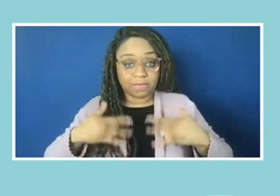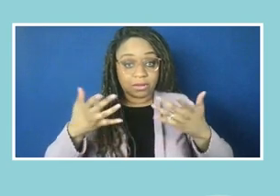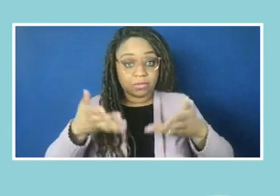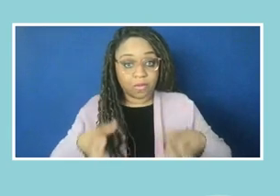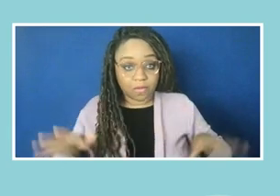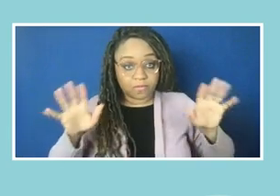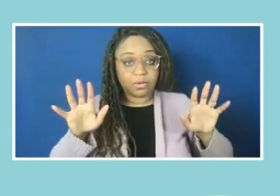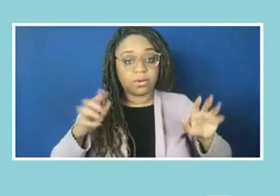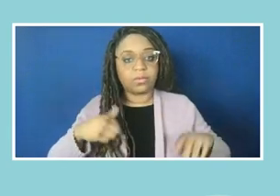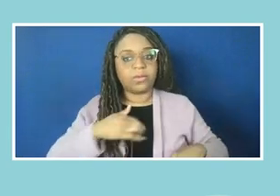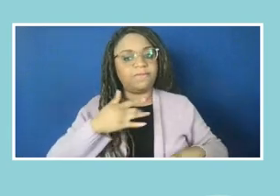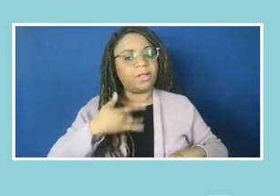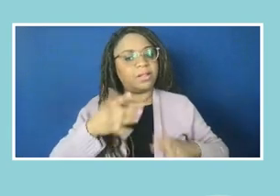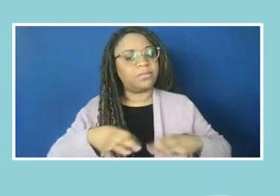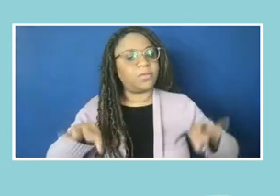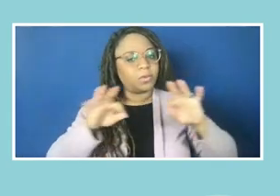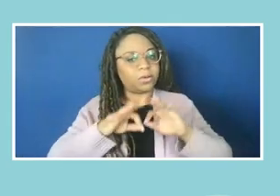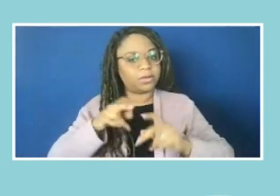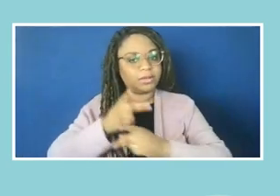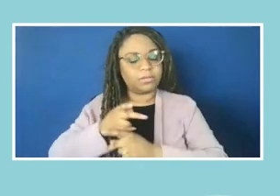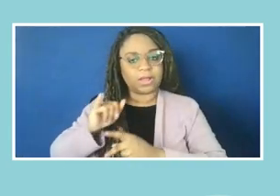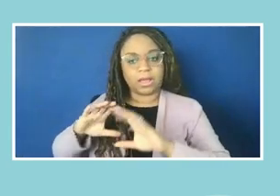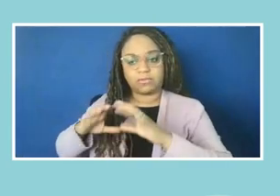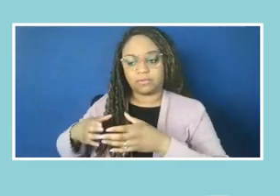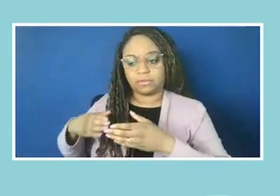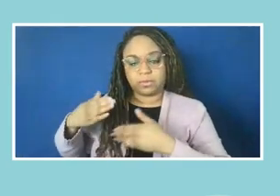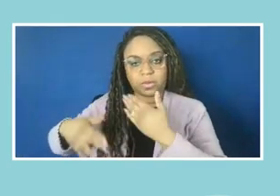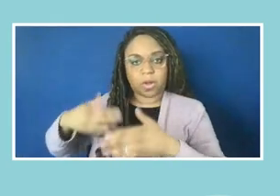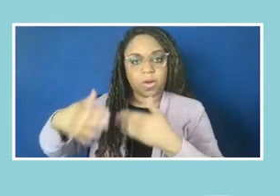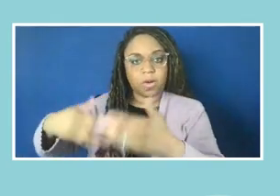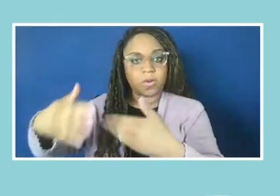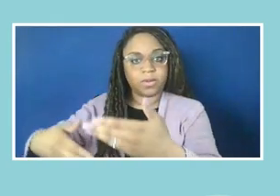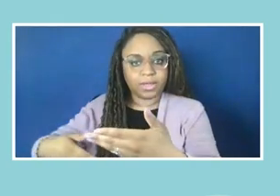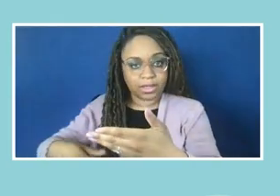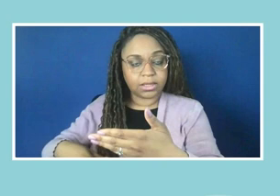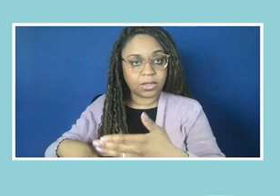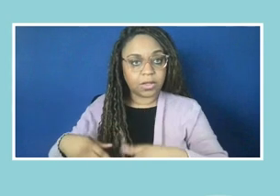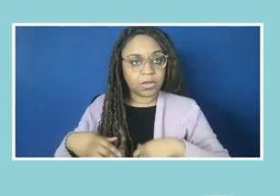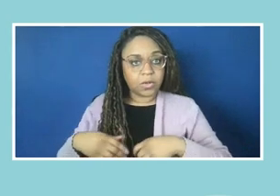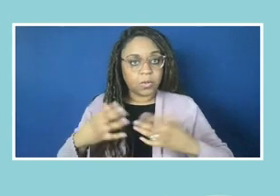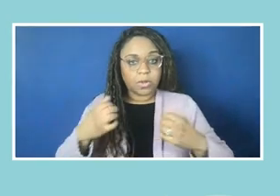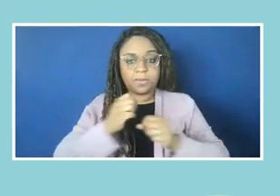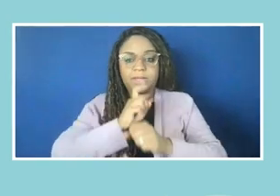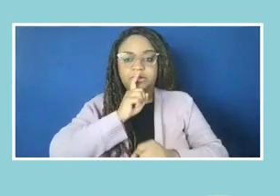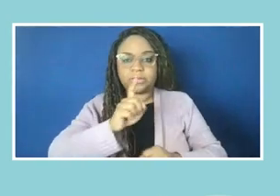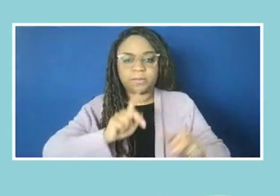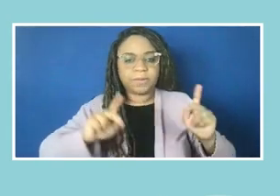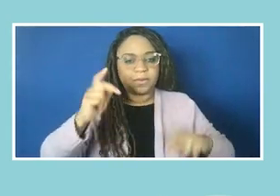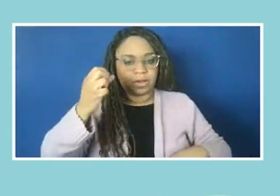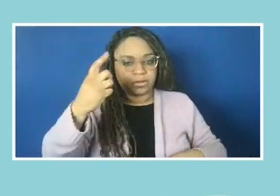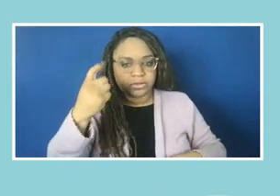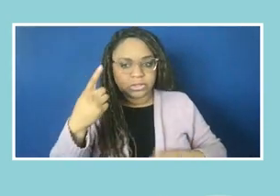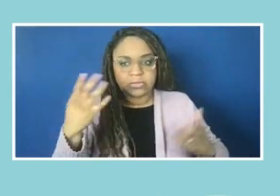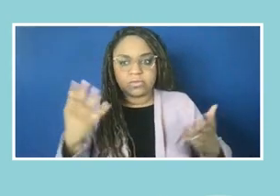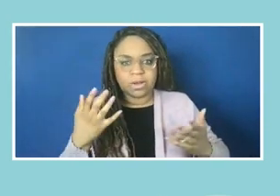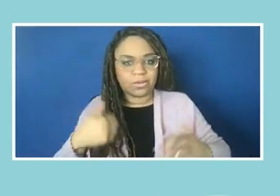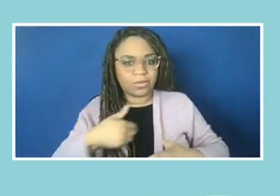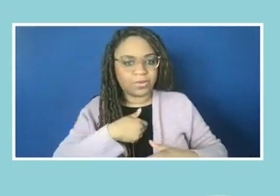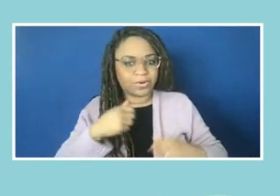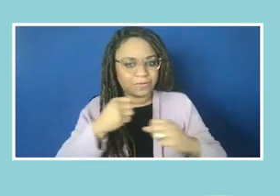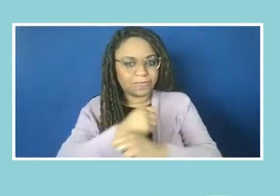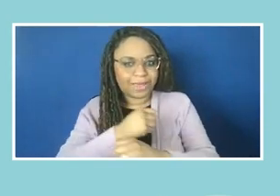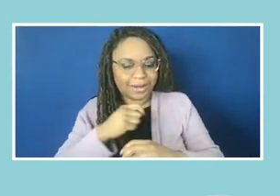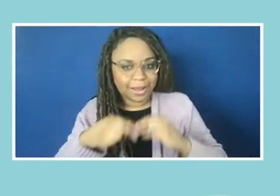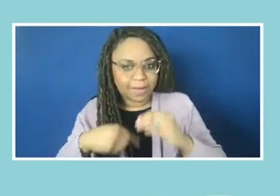momentum going. We need to make sure that people understand what it is we were fighting out there, what it is we are still fighting now. And our